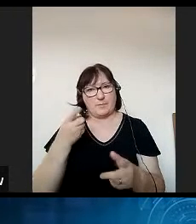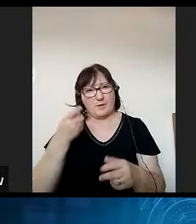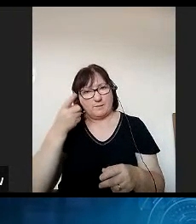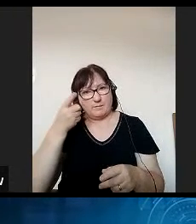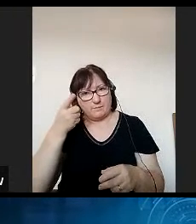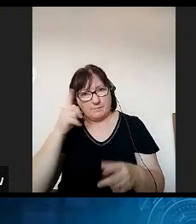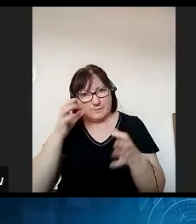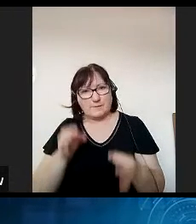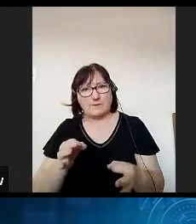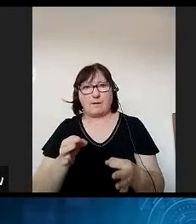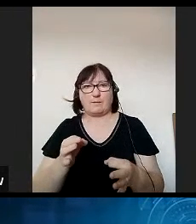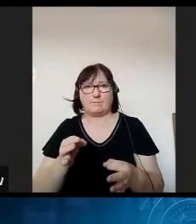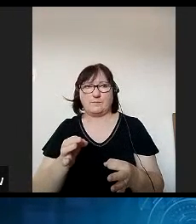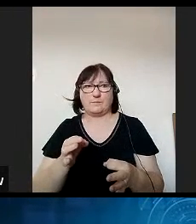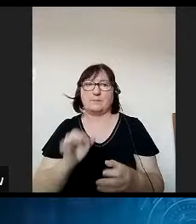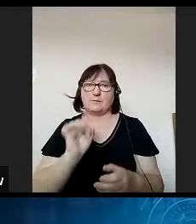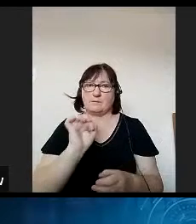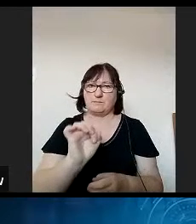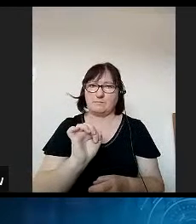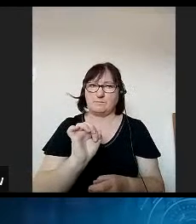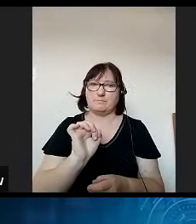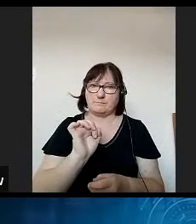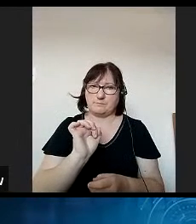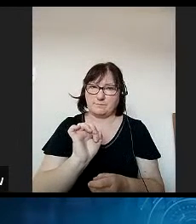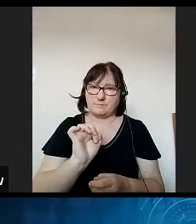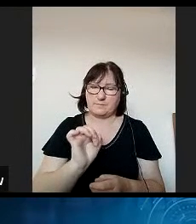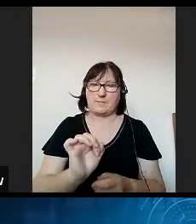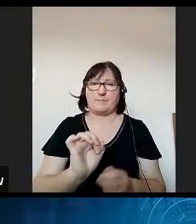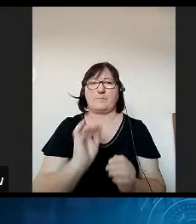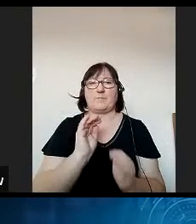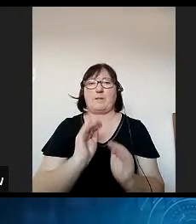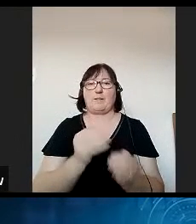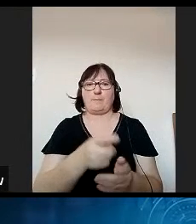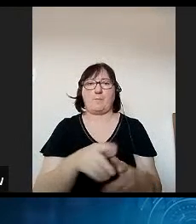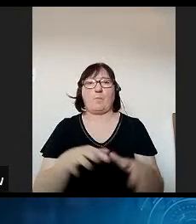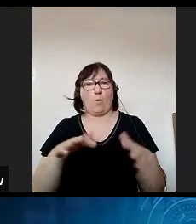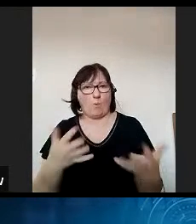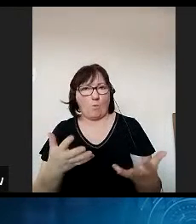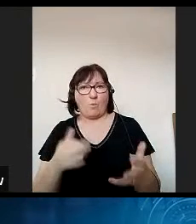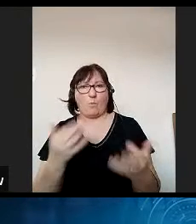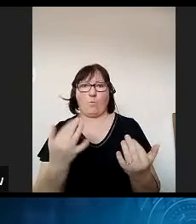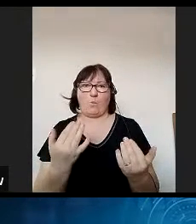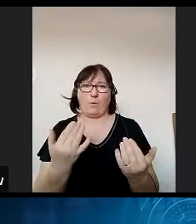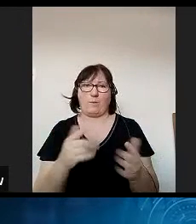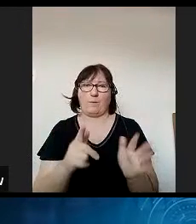will be if the law is changed, then a tariff